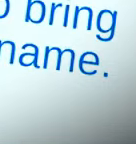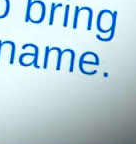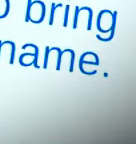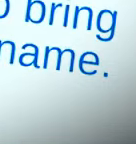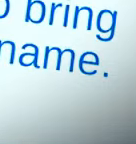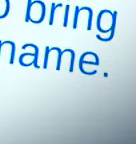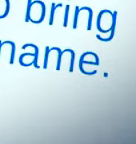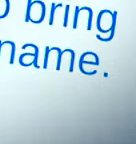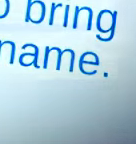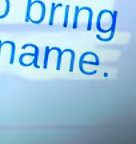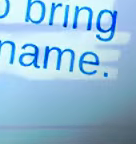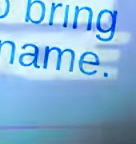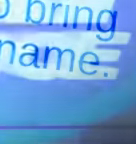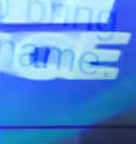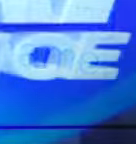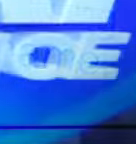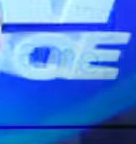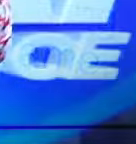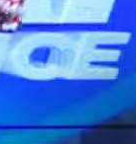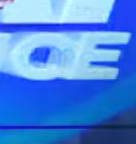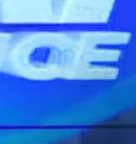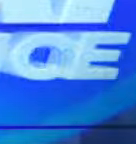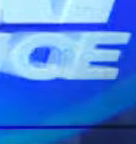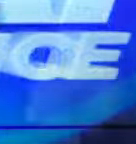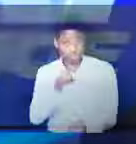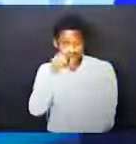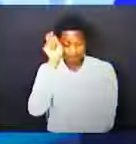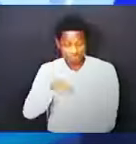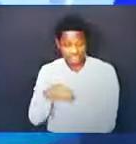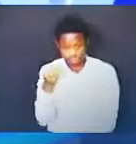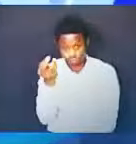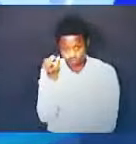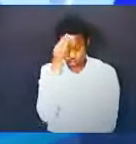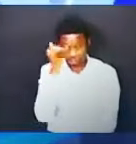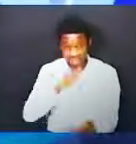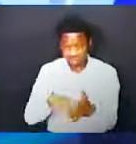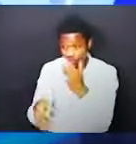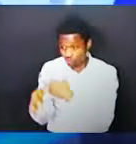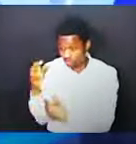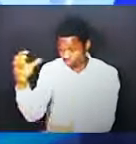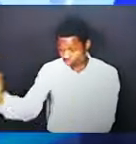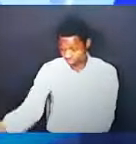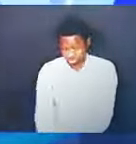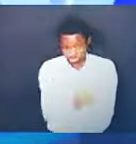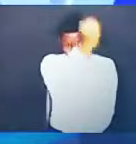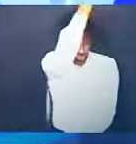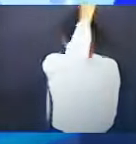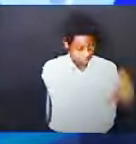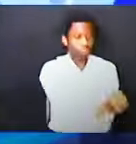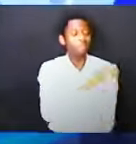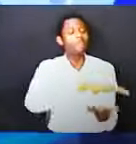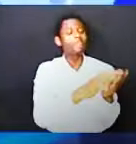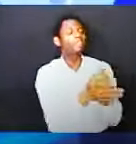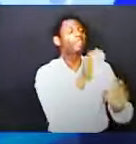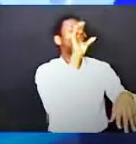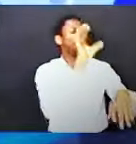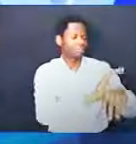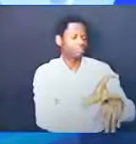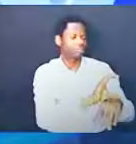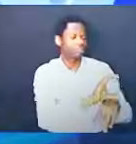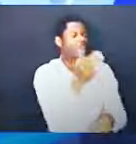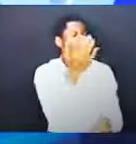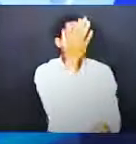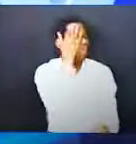wo ye asafo eba, remember that you are summoned by God. Kai so onyame na bwa ya to bring glory to